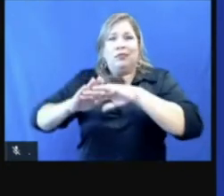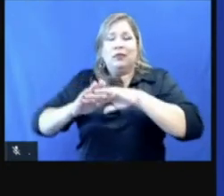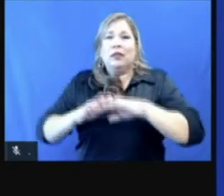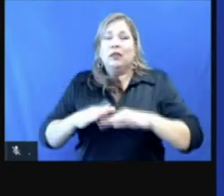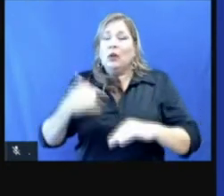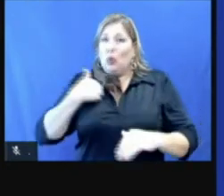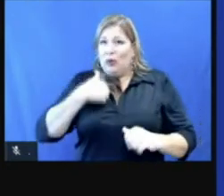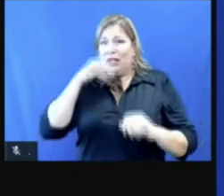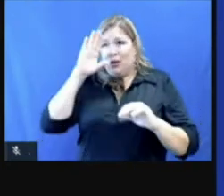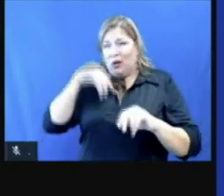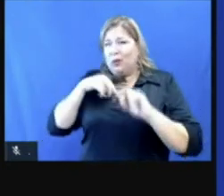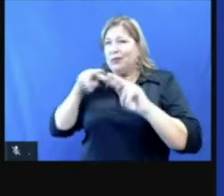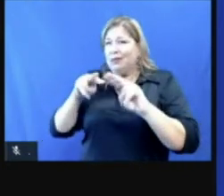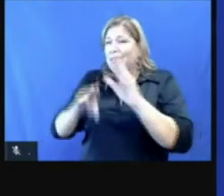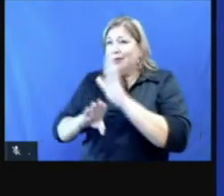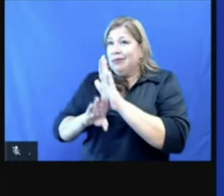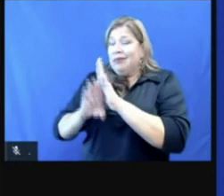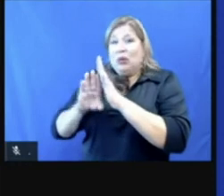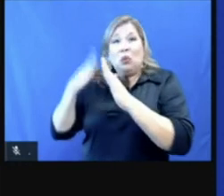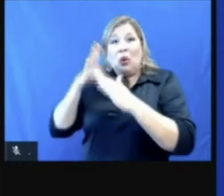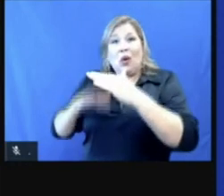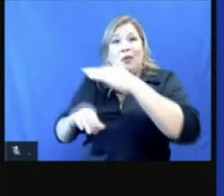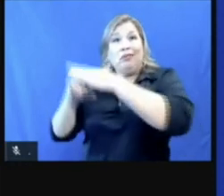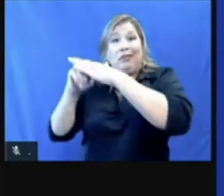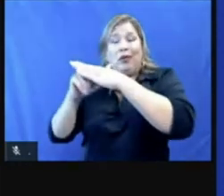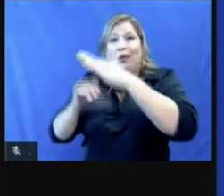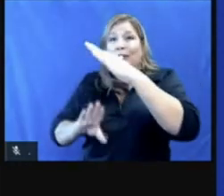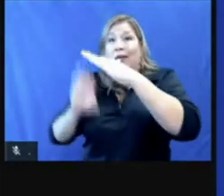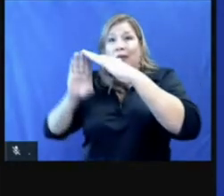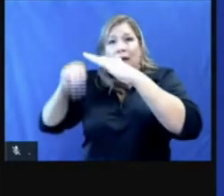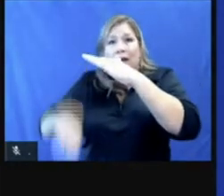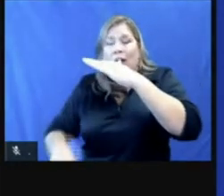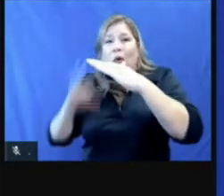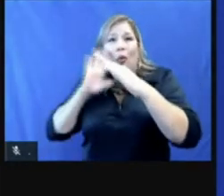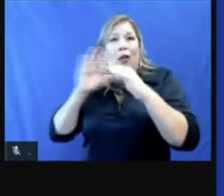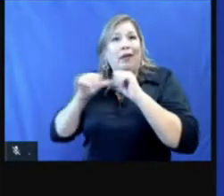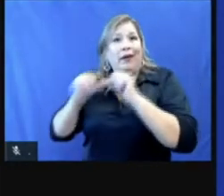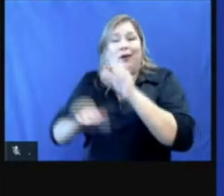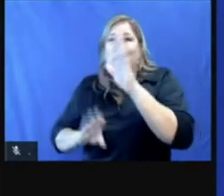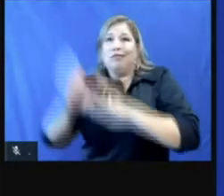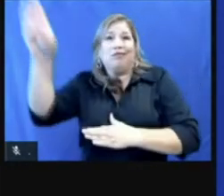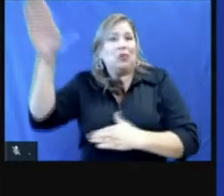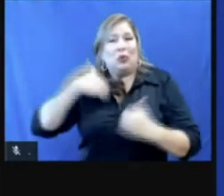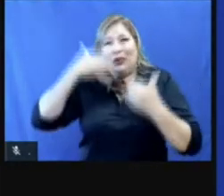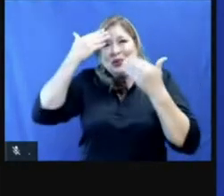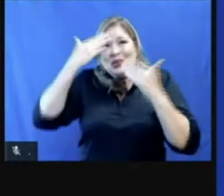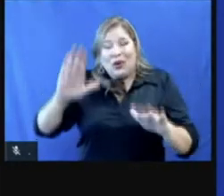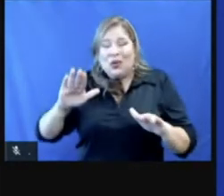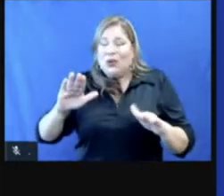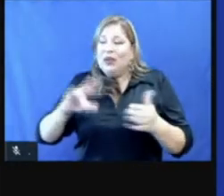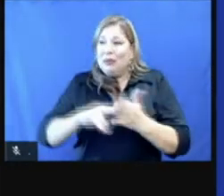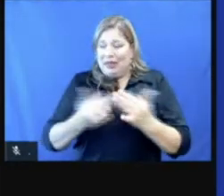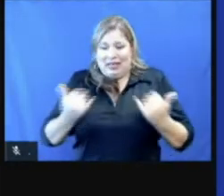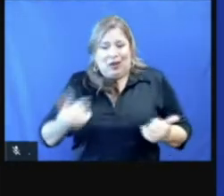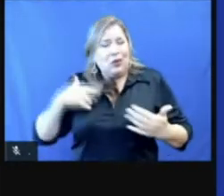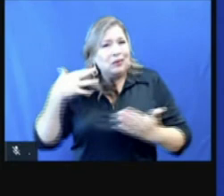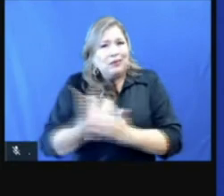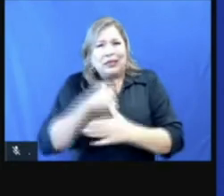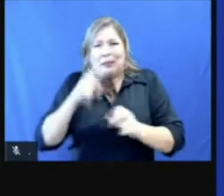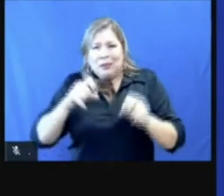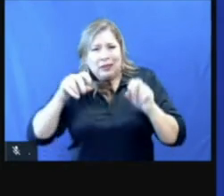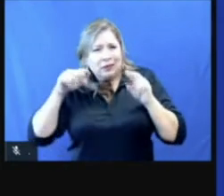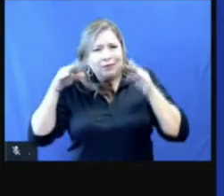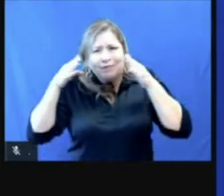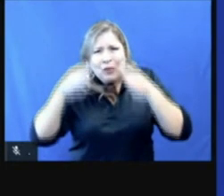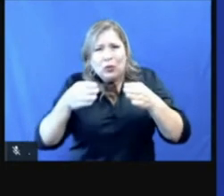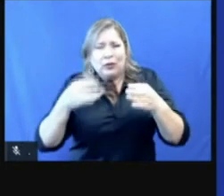we aren't sure where the peak will be. So that is why we certainly need to be laser focused on all things we can do collectively